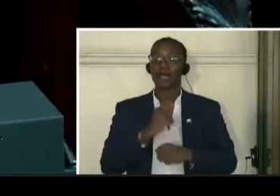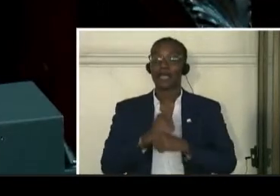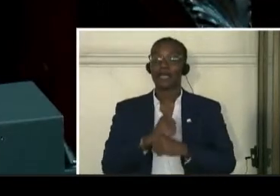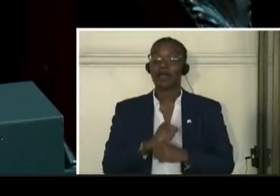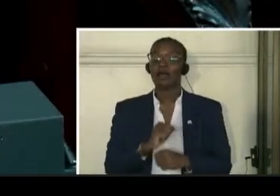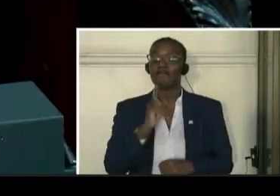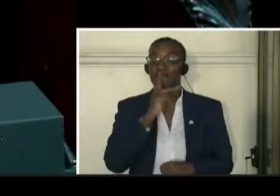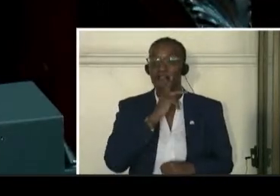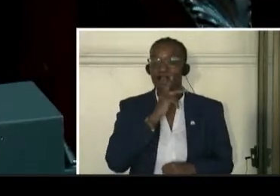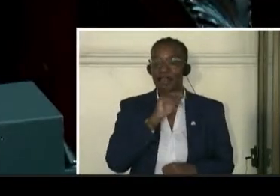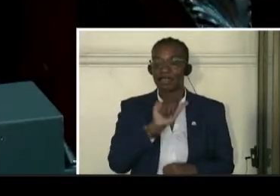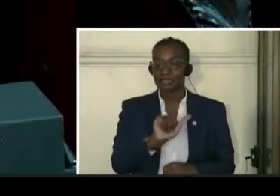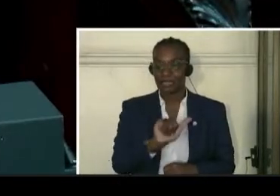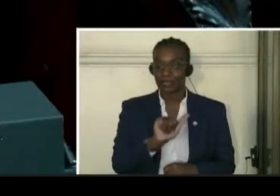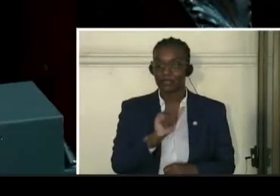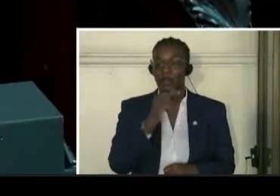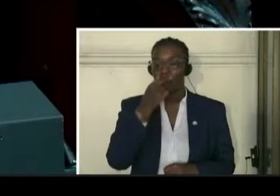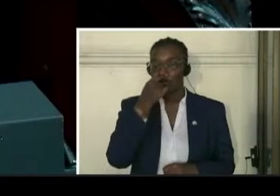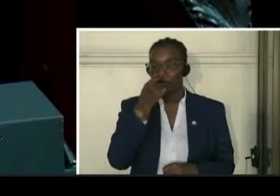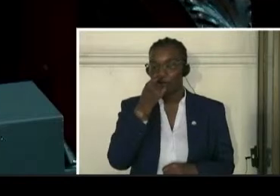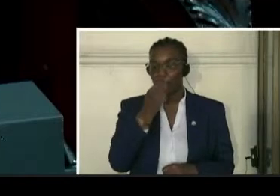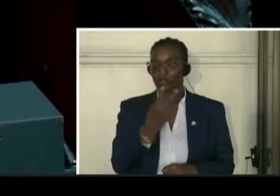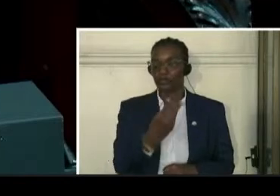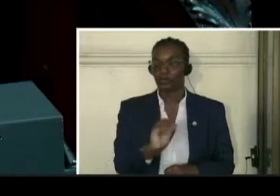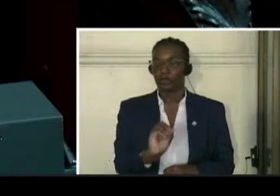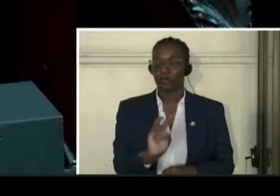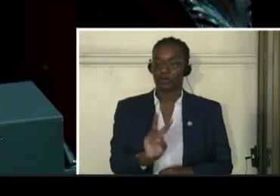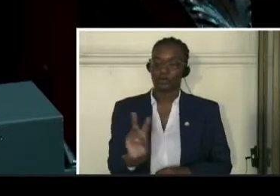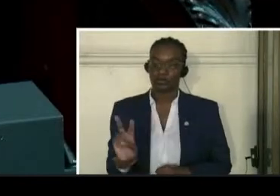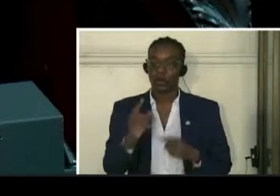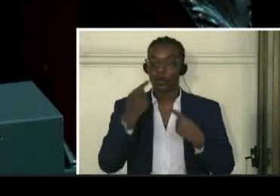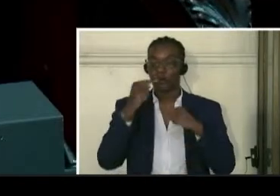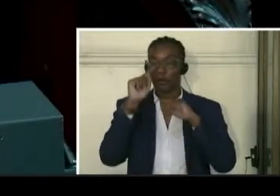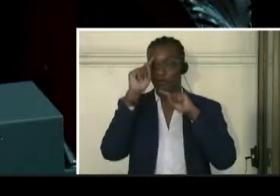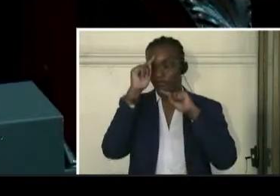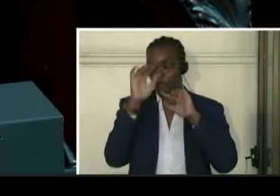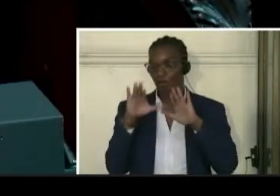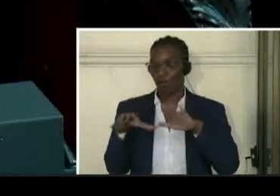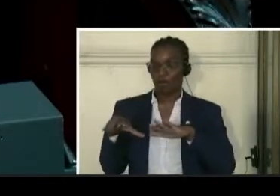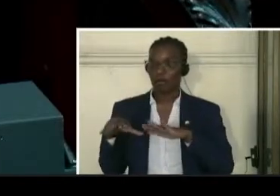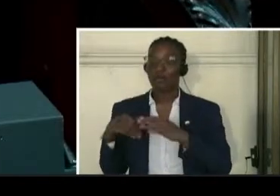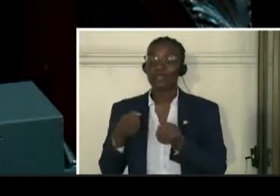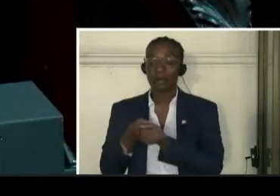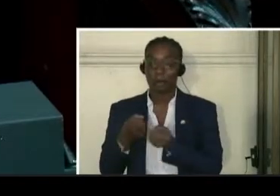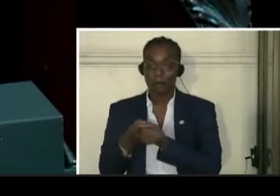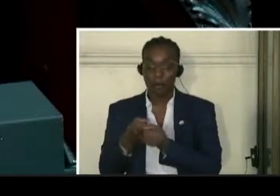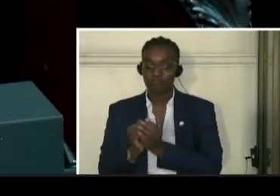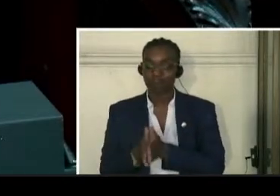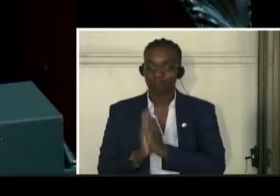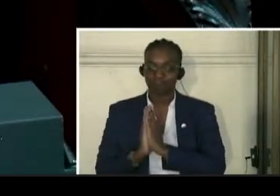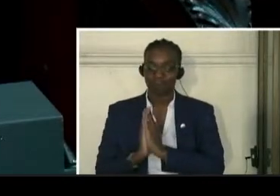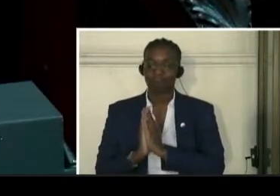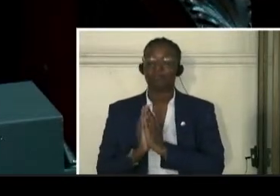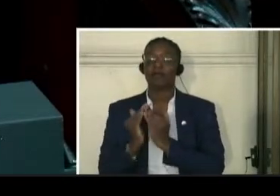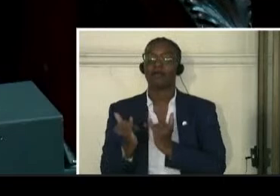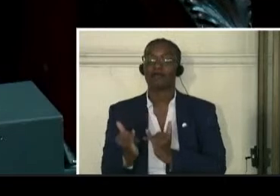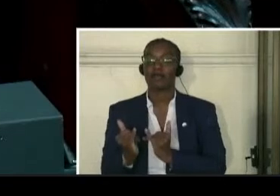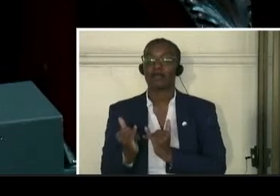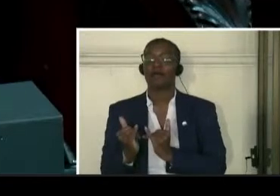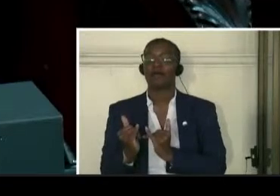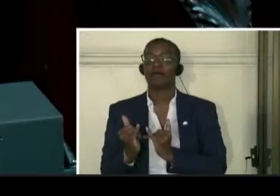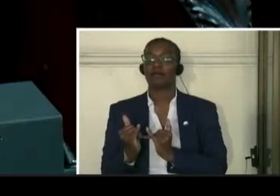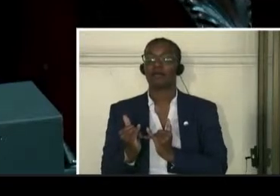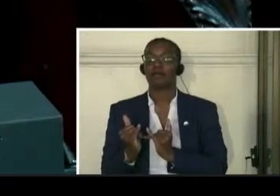6th of May, 2022. As the portfolio committee, we supported the department for requesting the